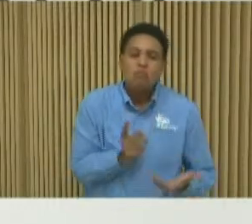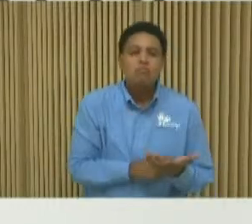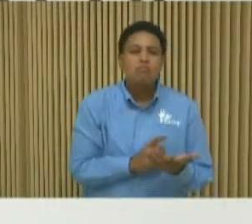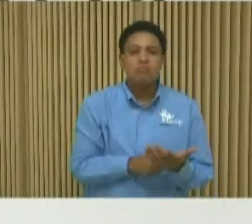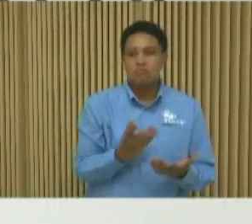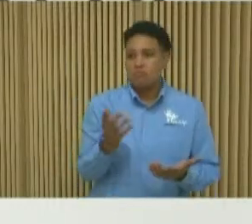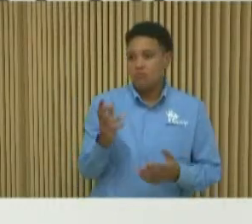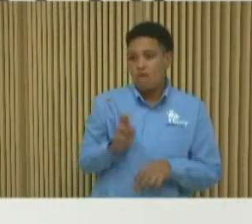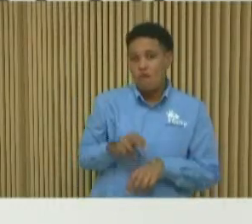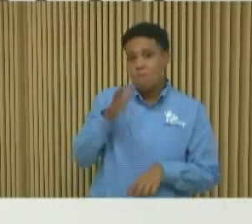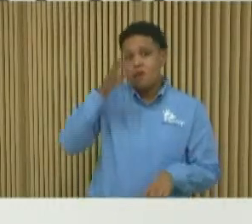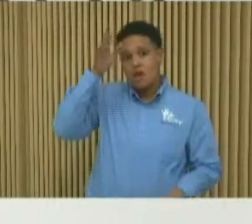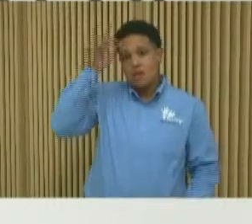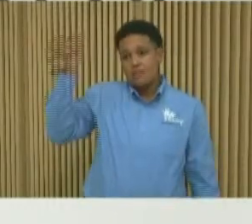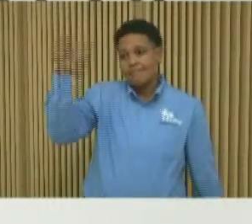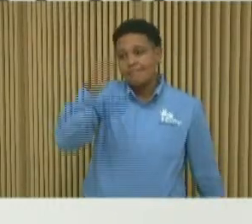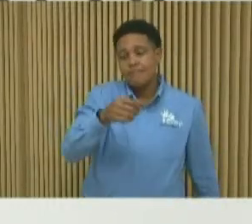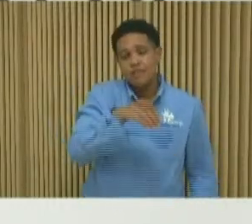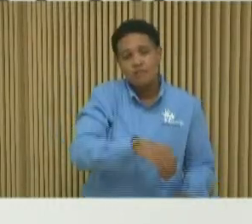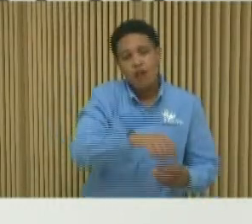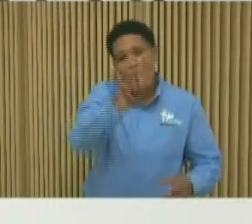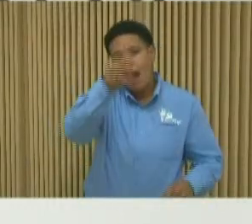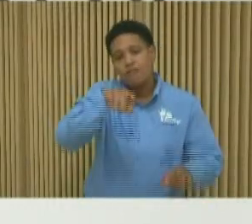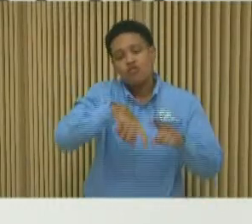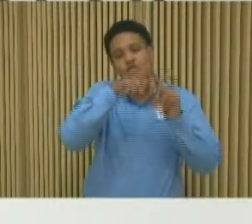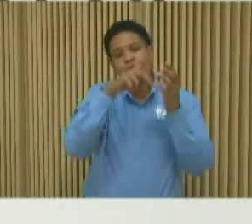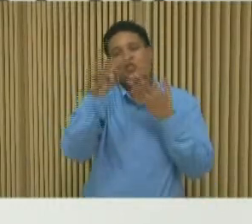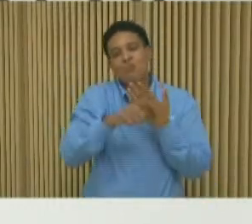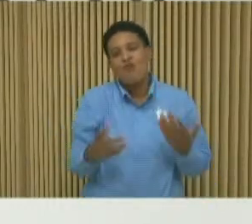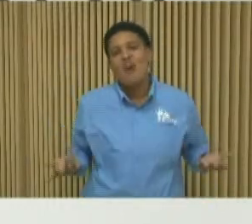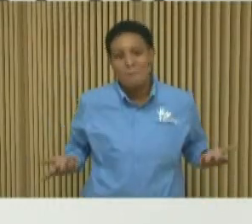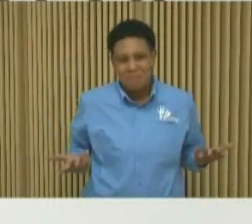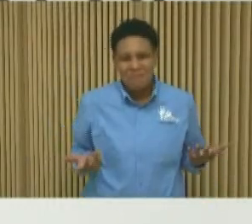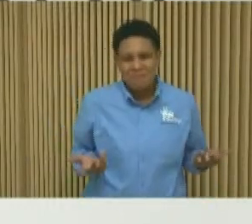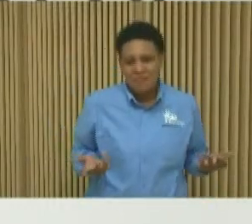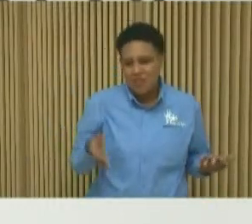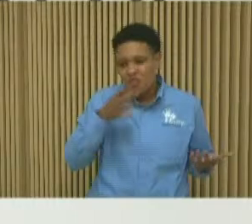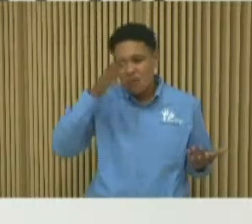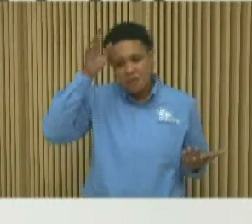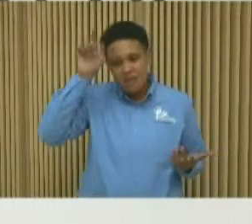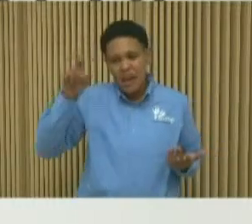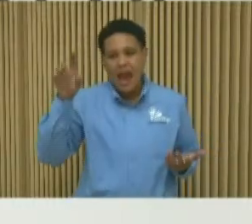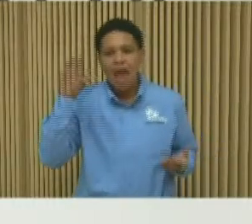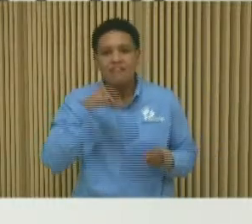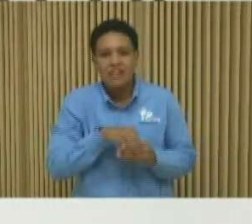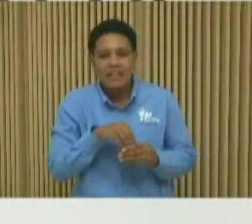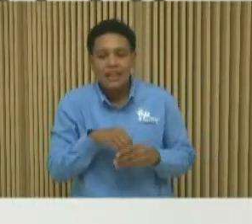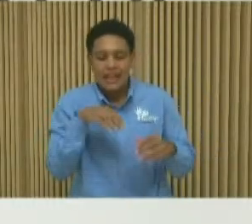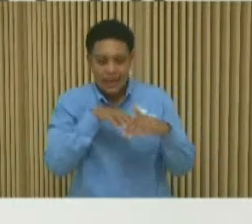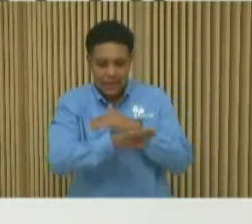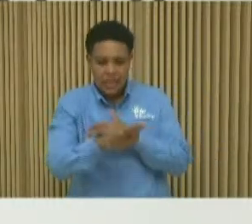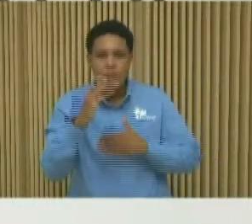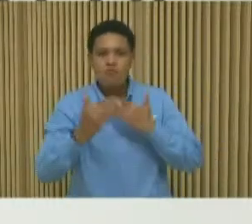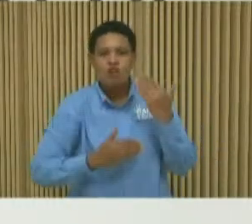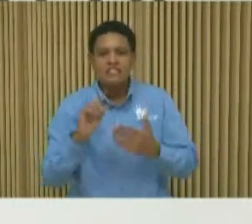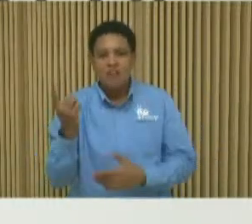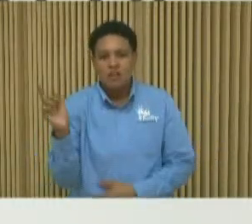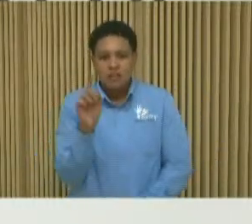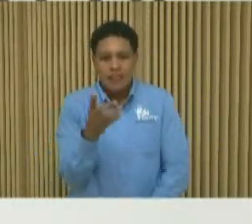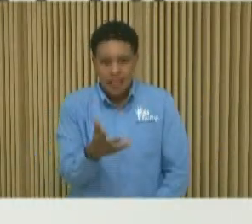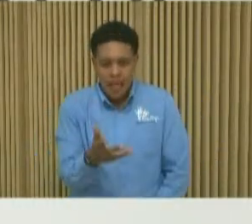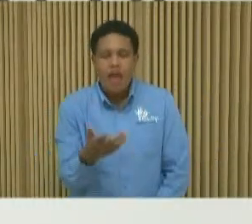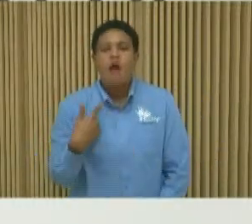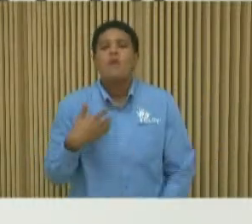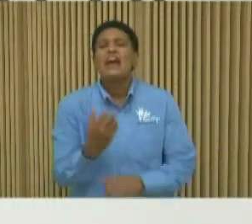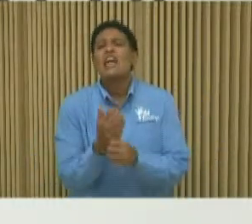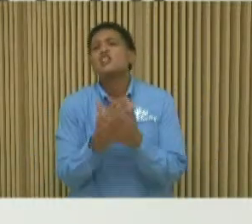would have to be a part of the suspension program. So they would be at the intake process first, and we would